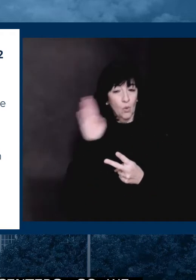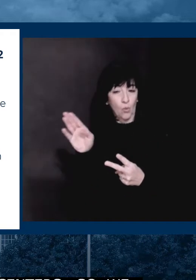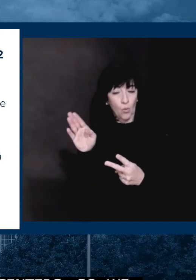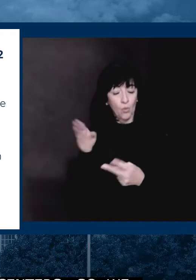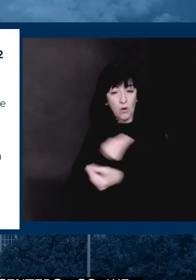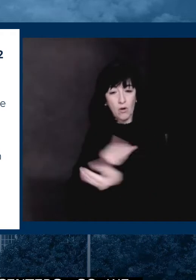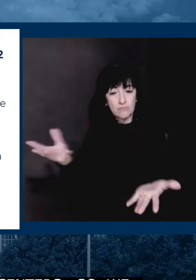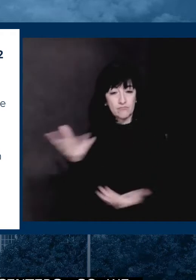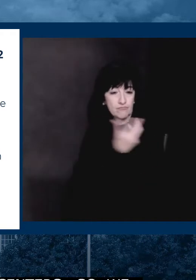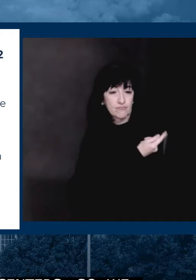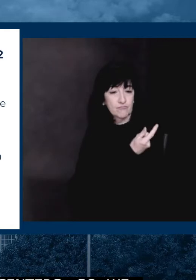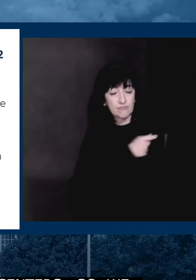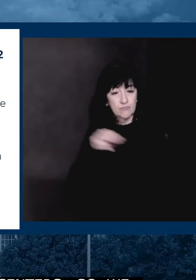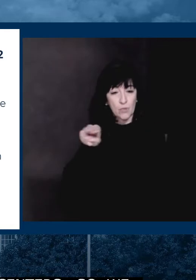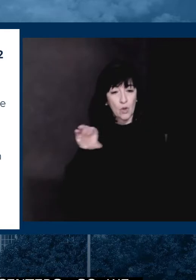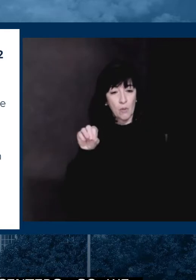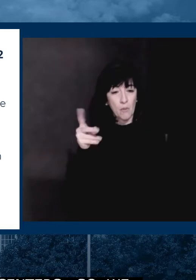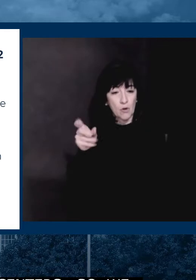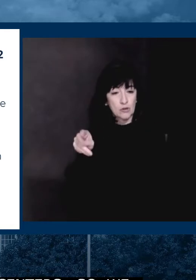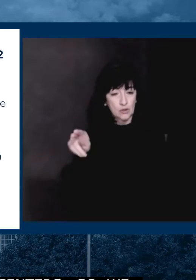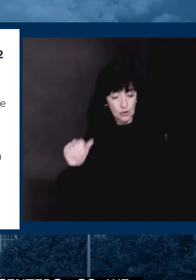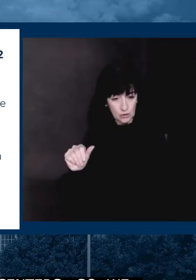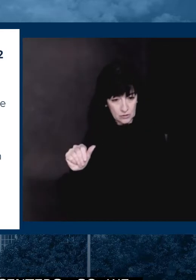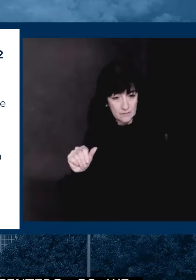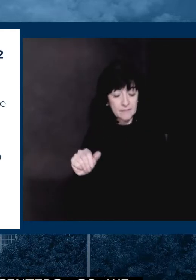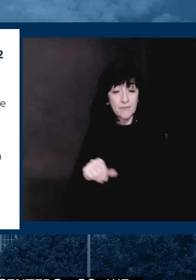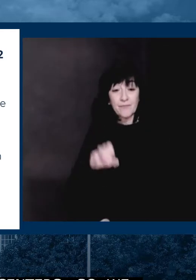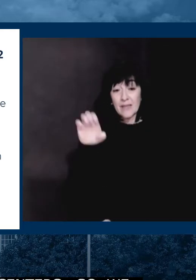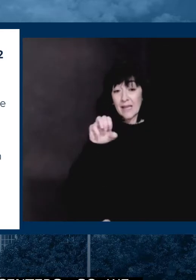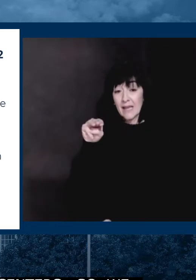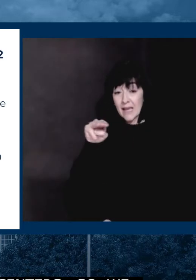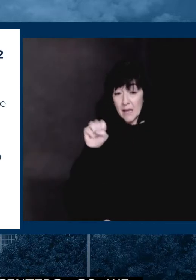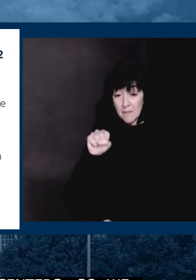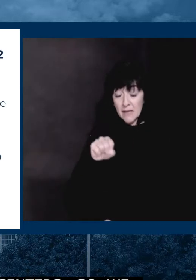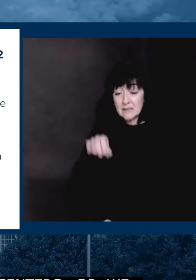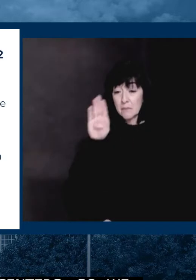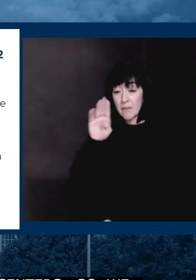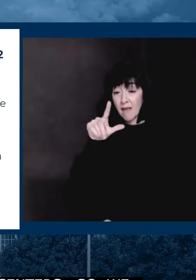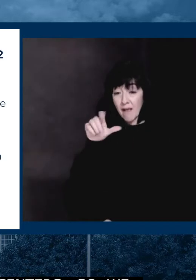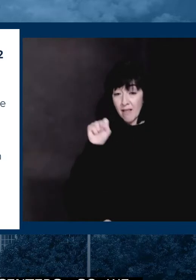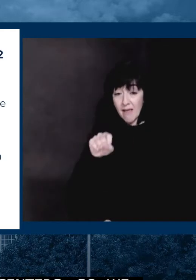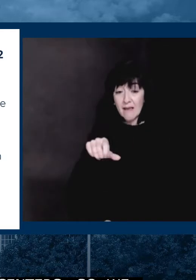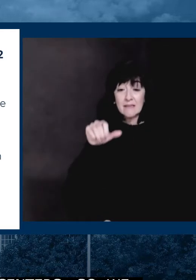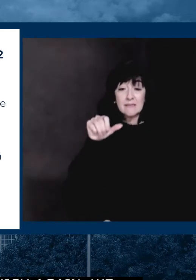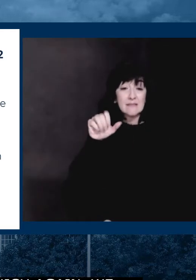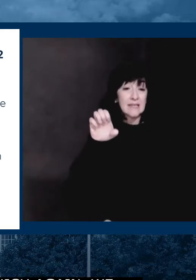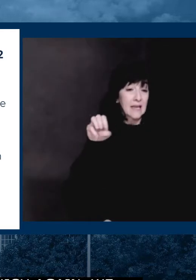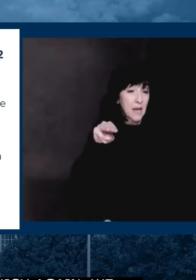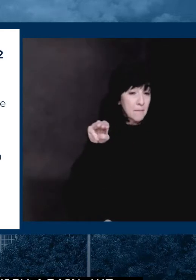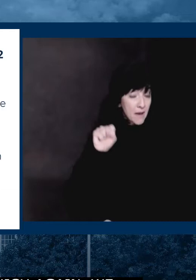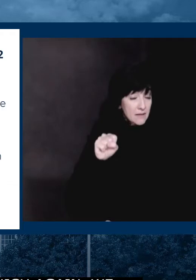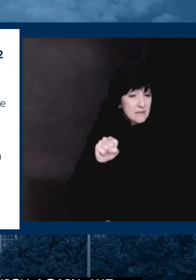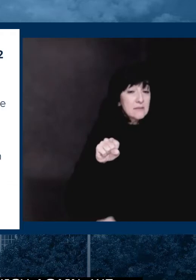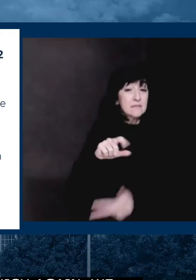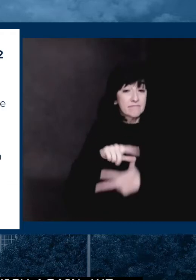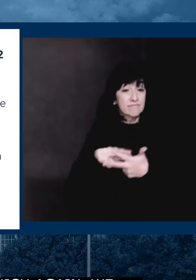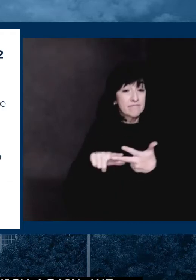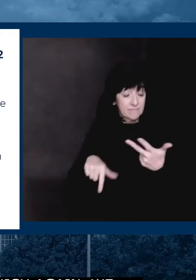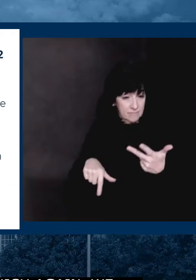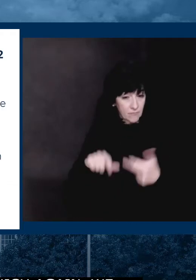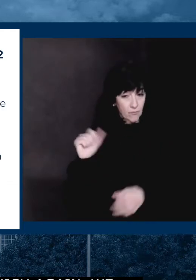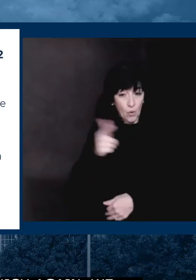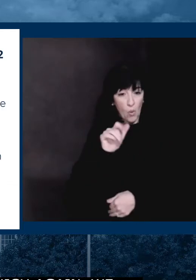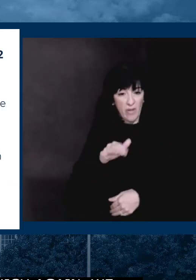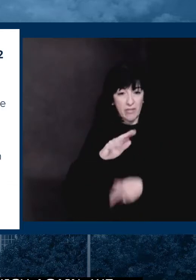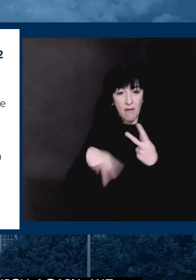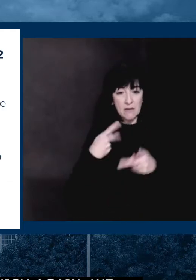getting EMS folks, ALS and BLS, vaccinated at this point, as well as the